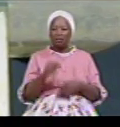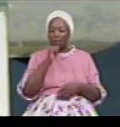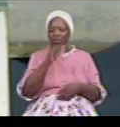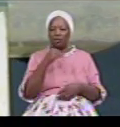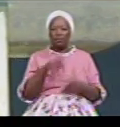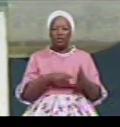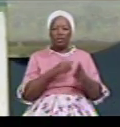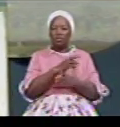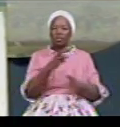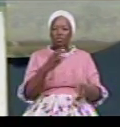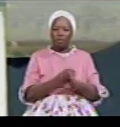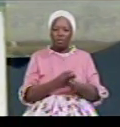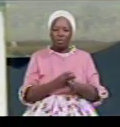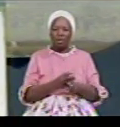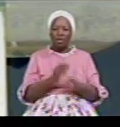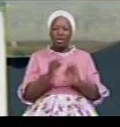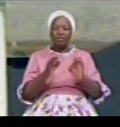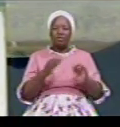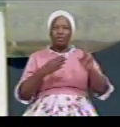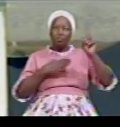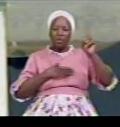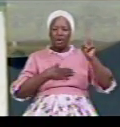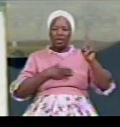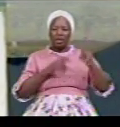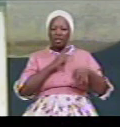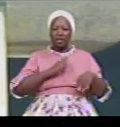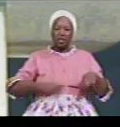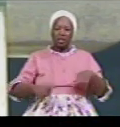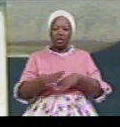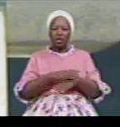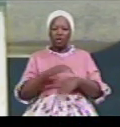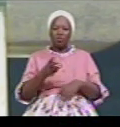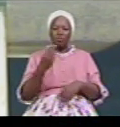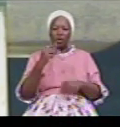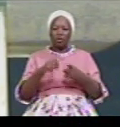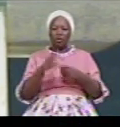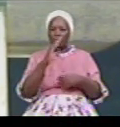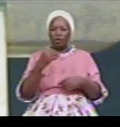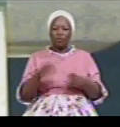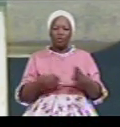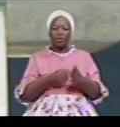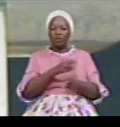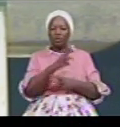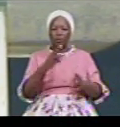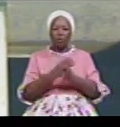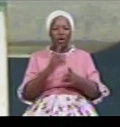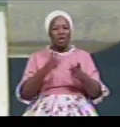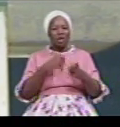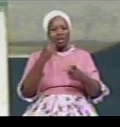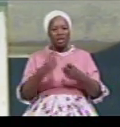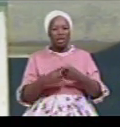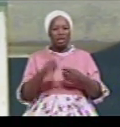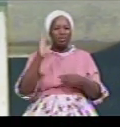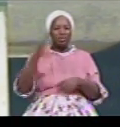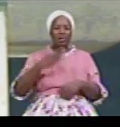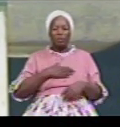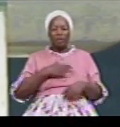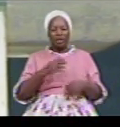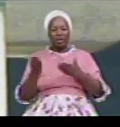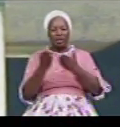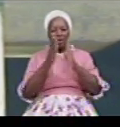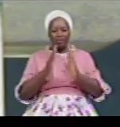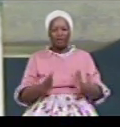my kingdom were of this world, then would my servants fight